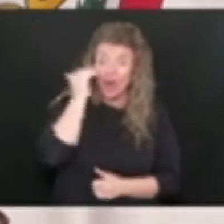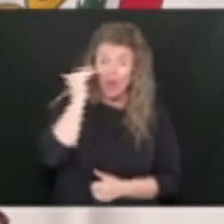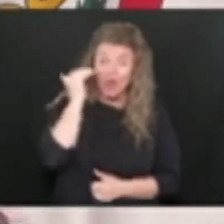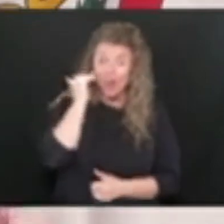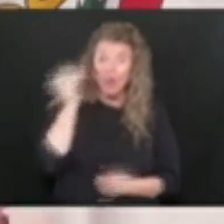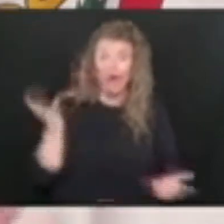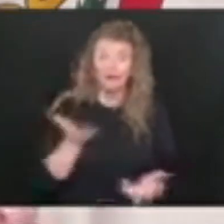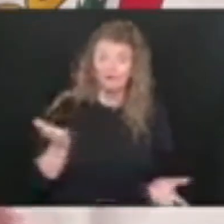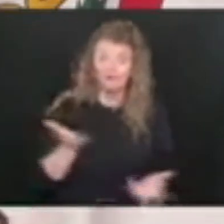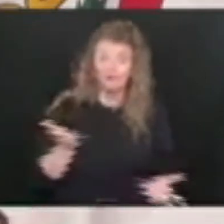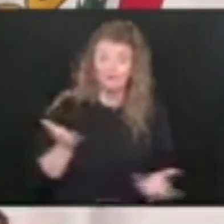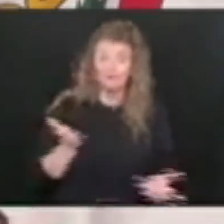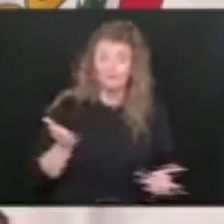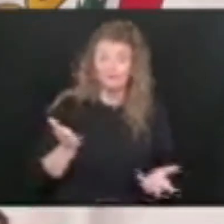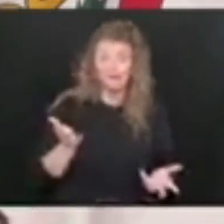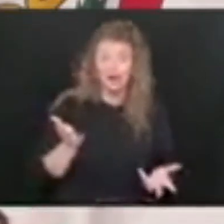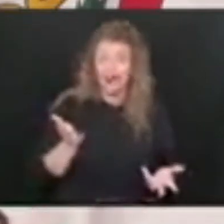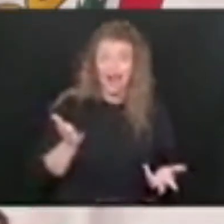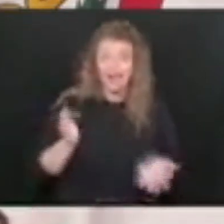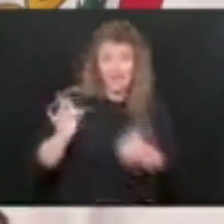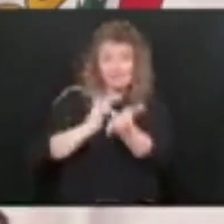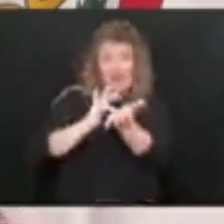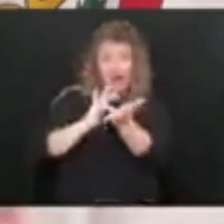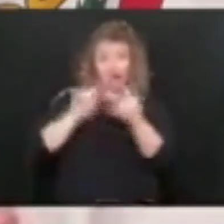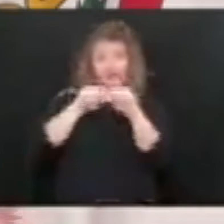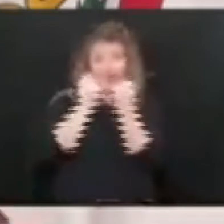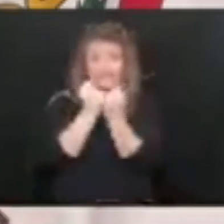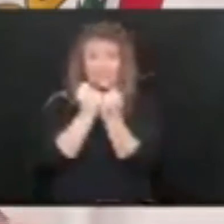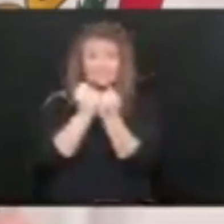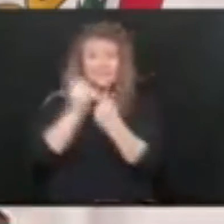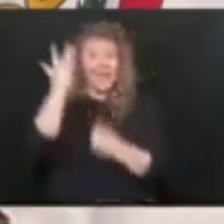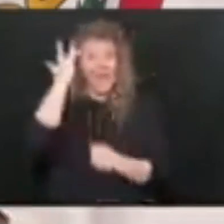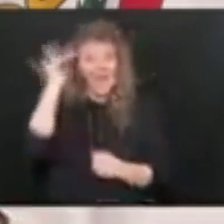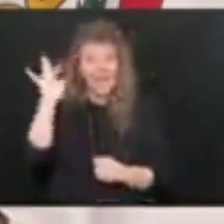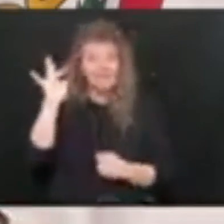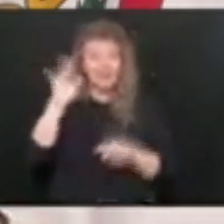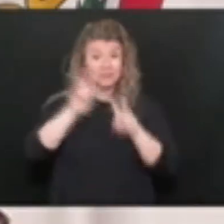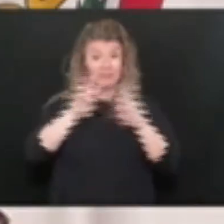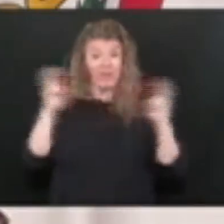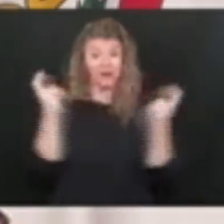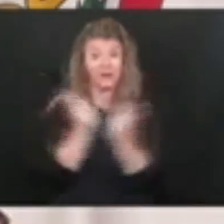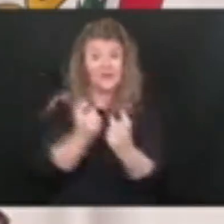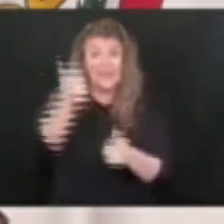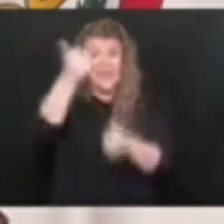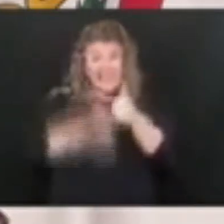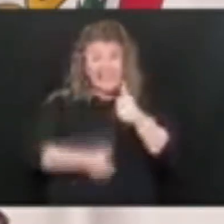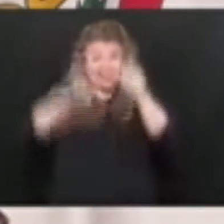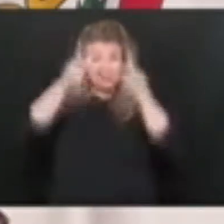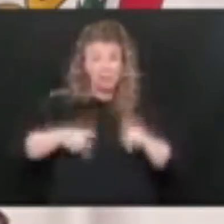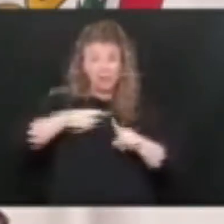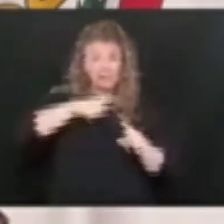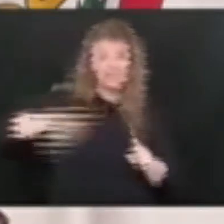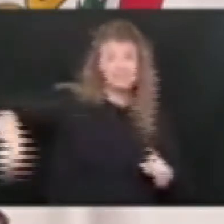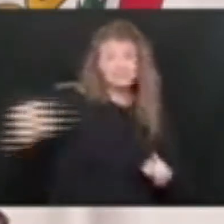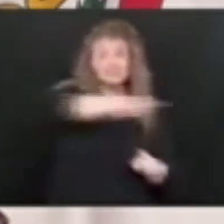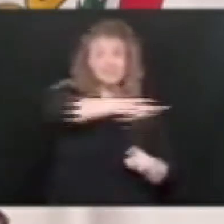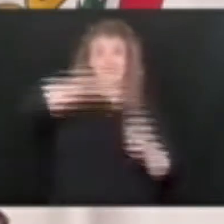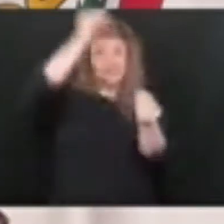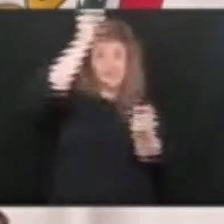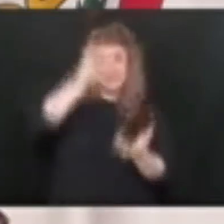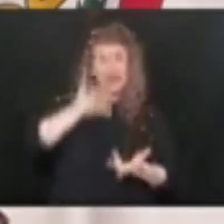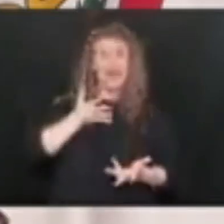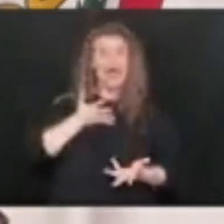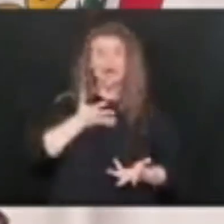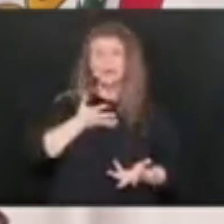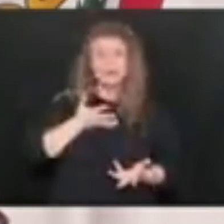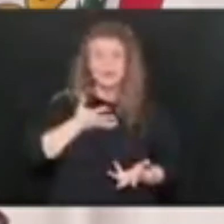exactly this, all the medical experts, every single person we can draw on tells us without